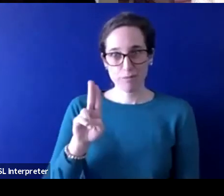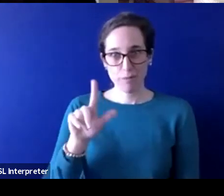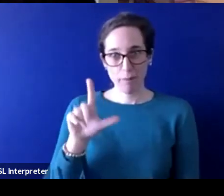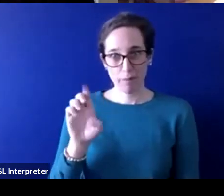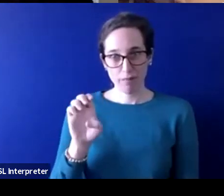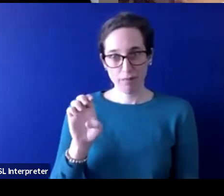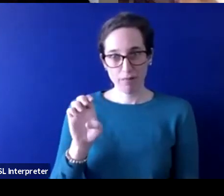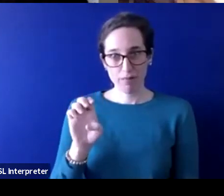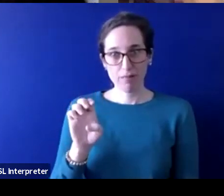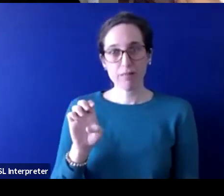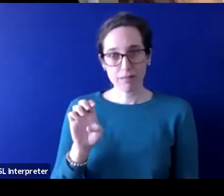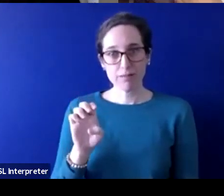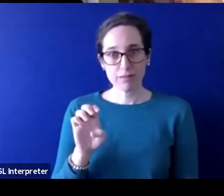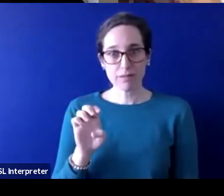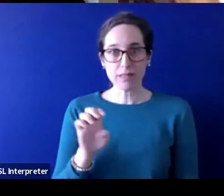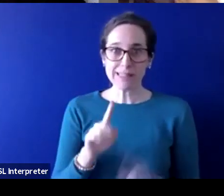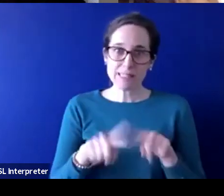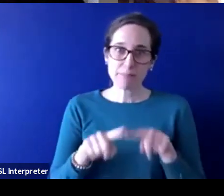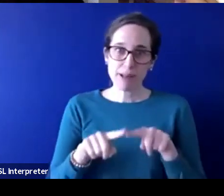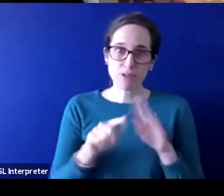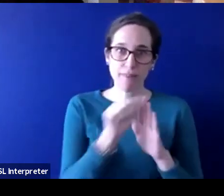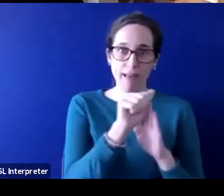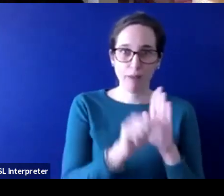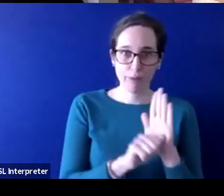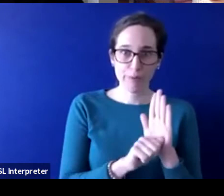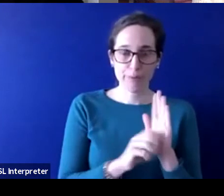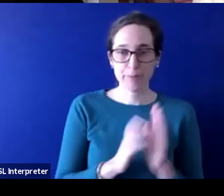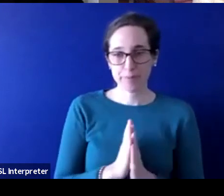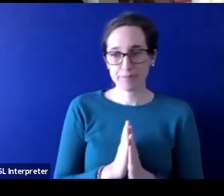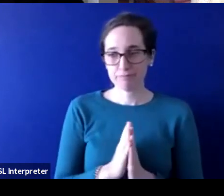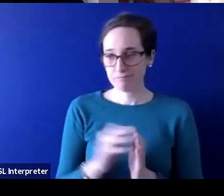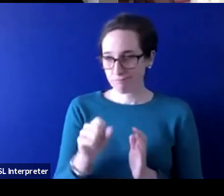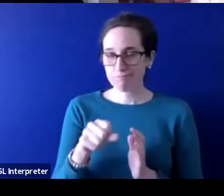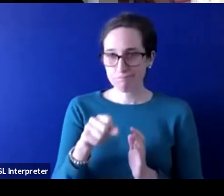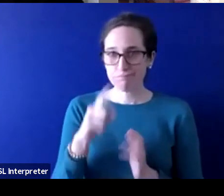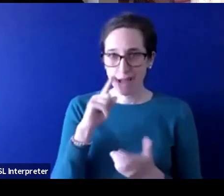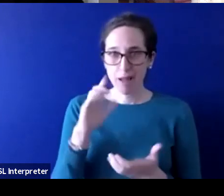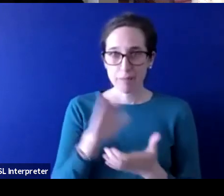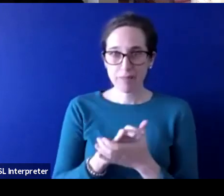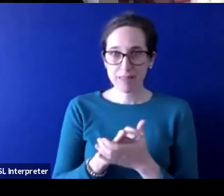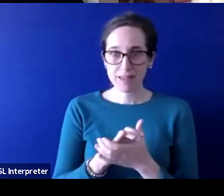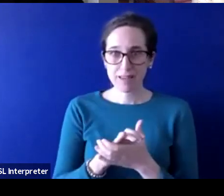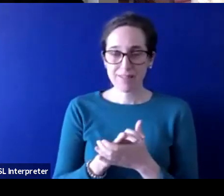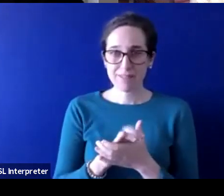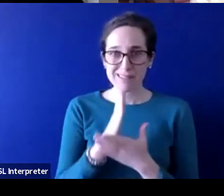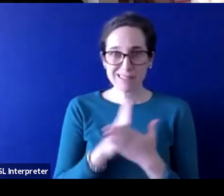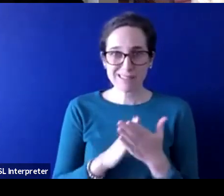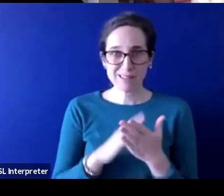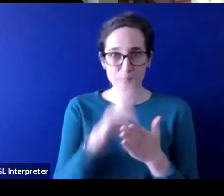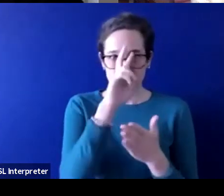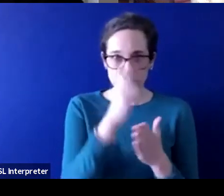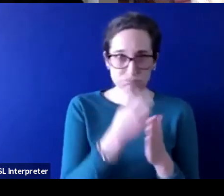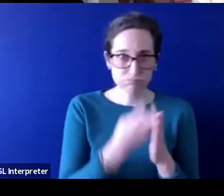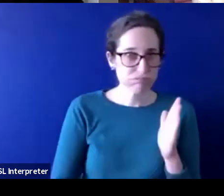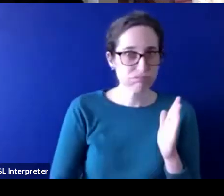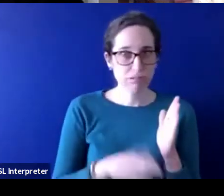more apps than some. But I definitely believe that's how people get so entrenched in their beliefs, just